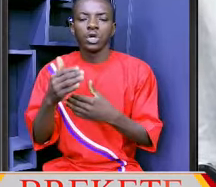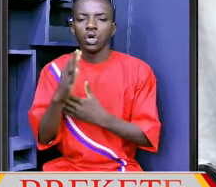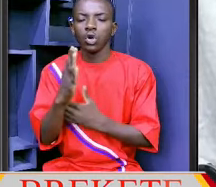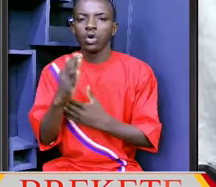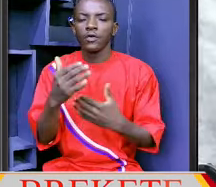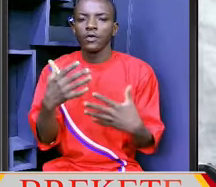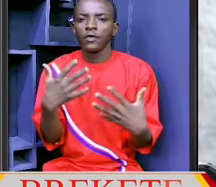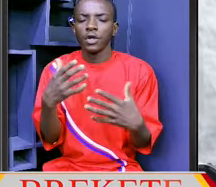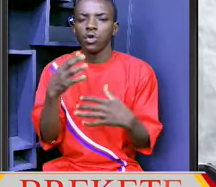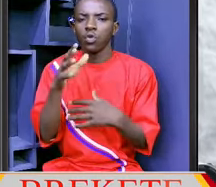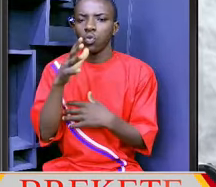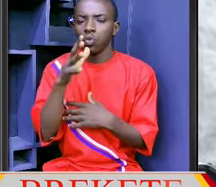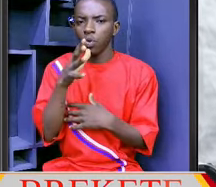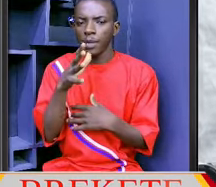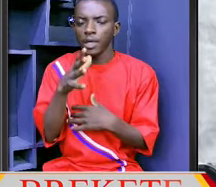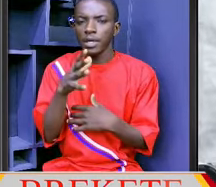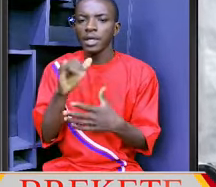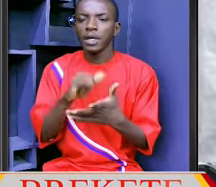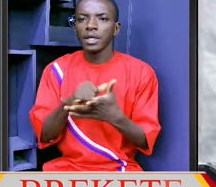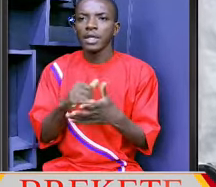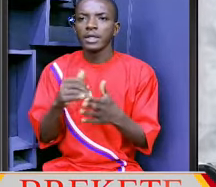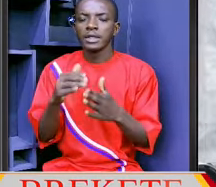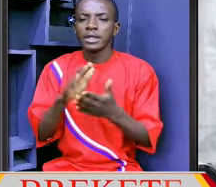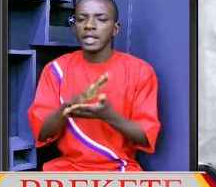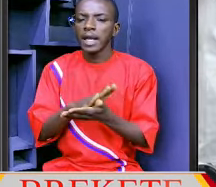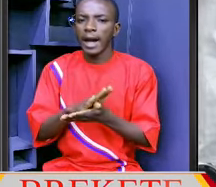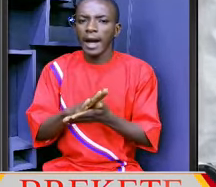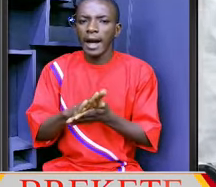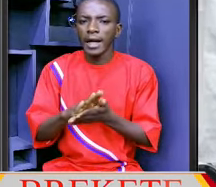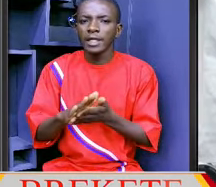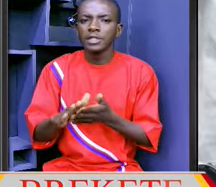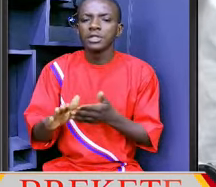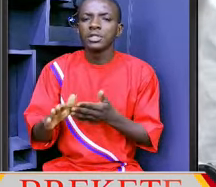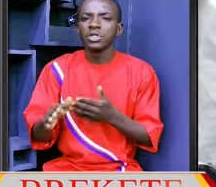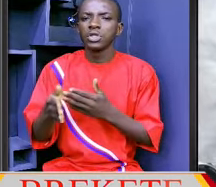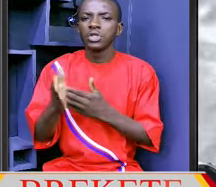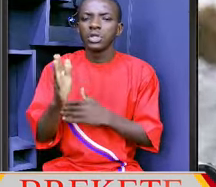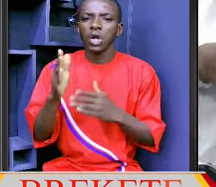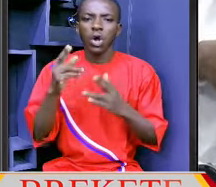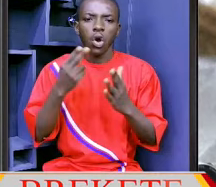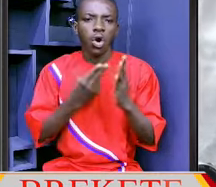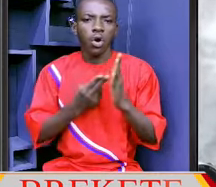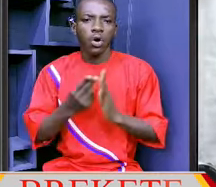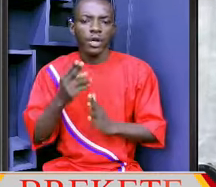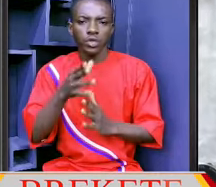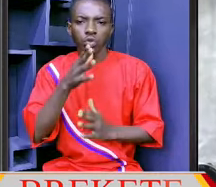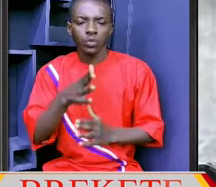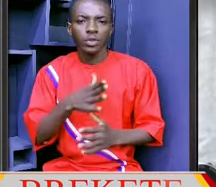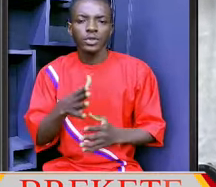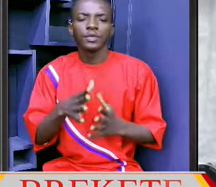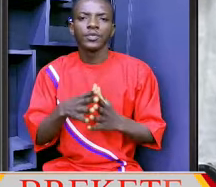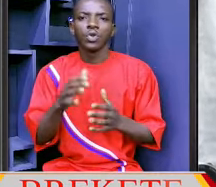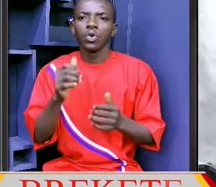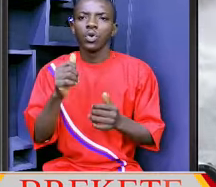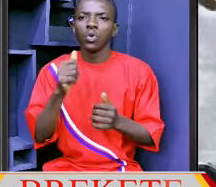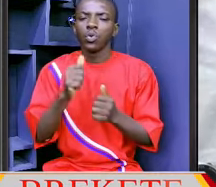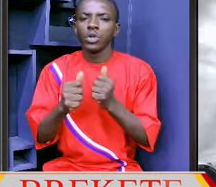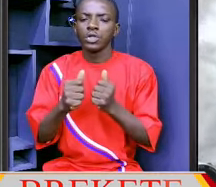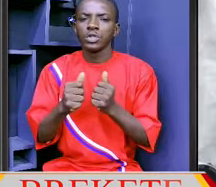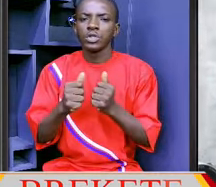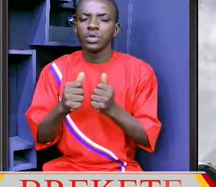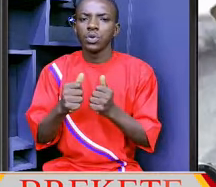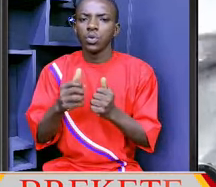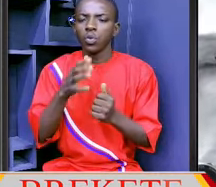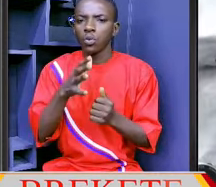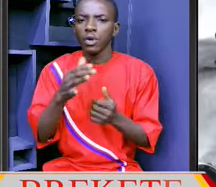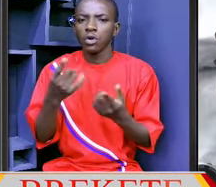woman. We they kind-hearted. She's God-fearing. She's straightforward. Which woman will come your